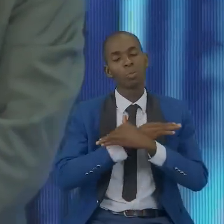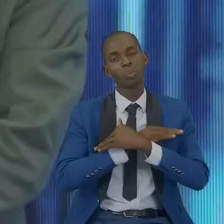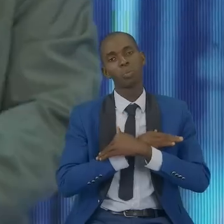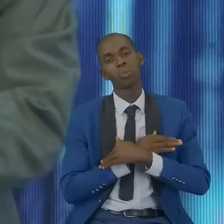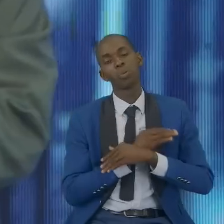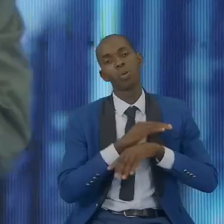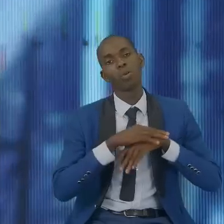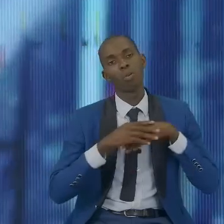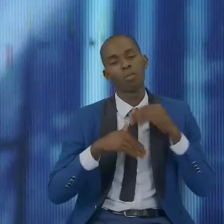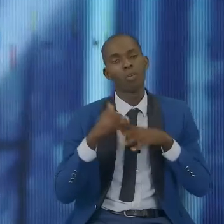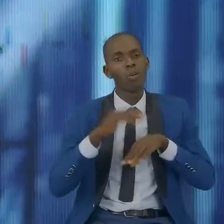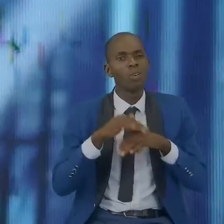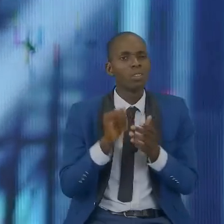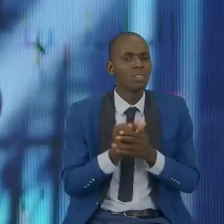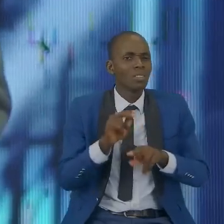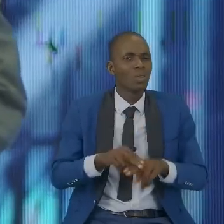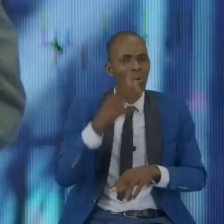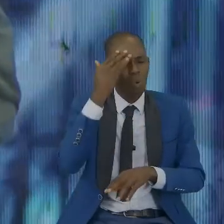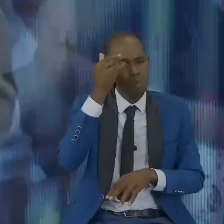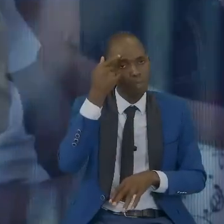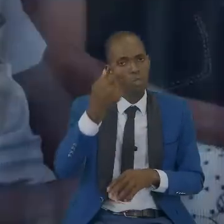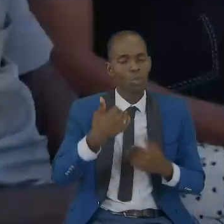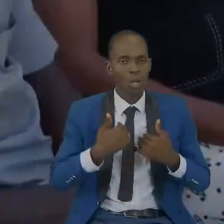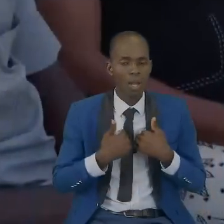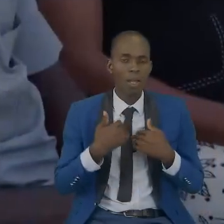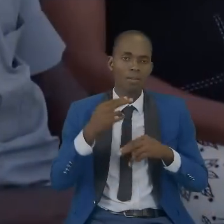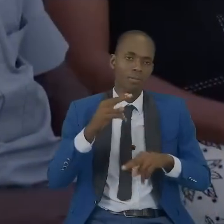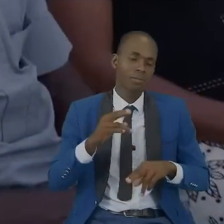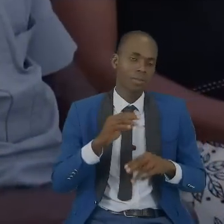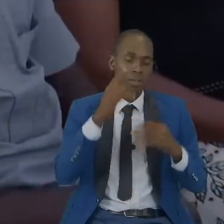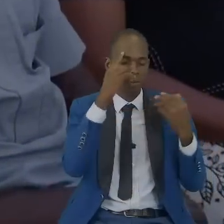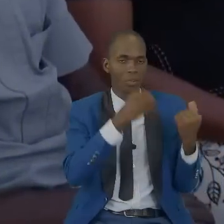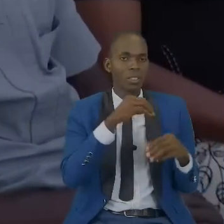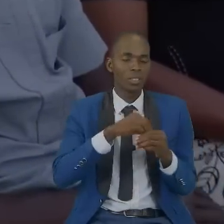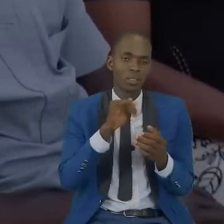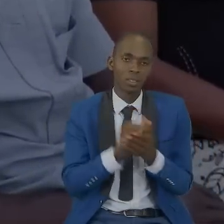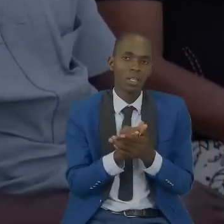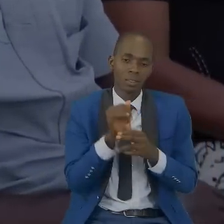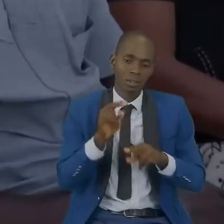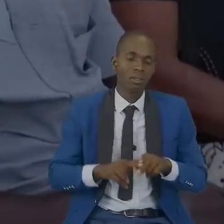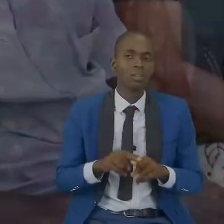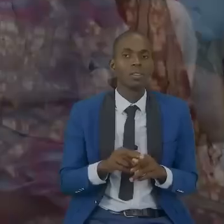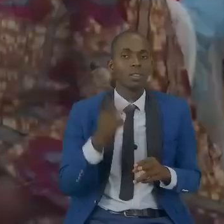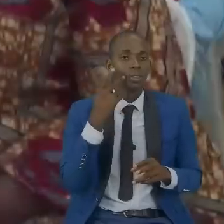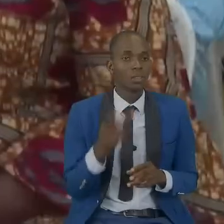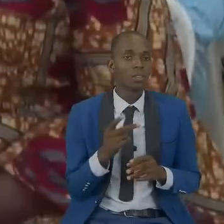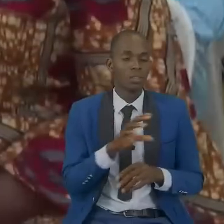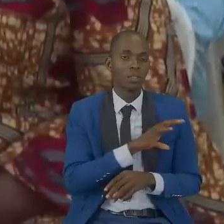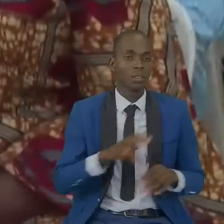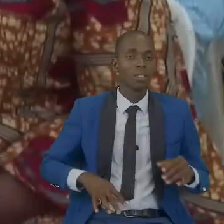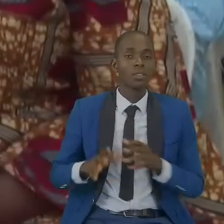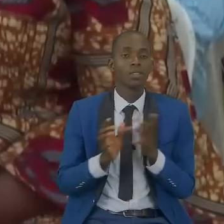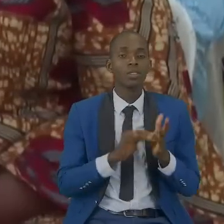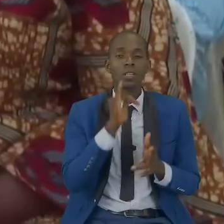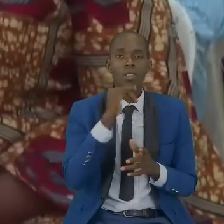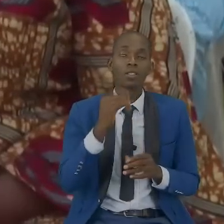chair. Why? Because you have faith that that chair will carry your weight. Look at Jesus Christ. He is the one